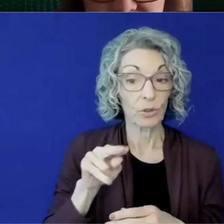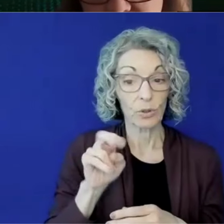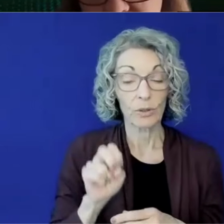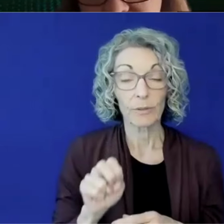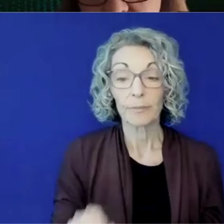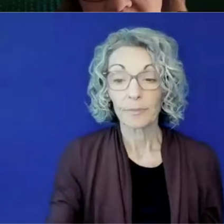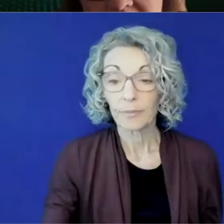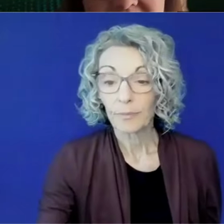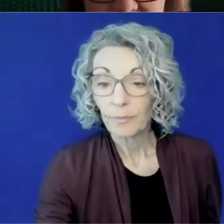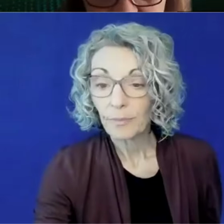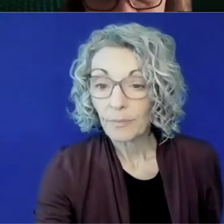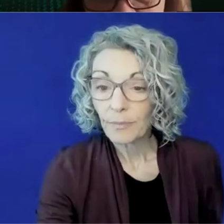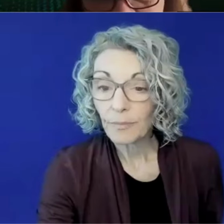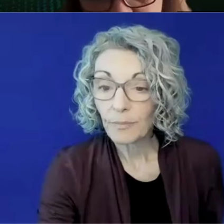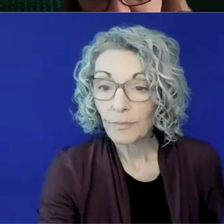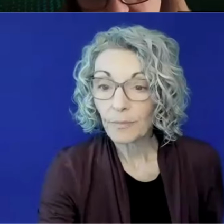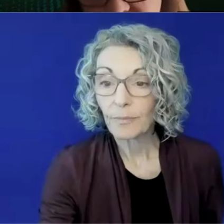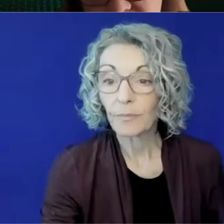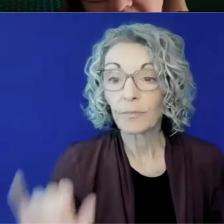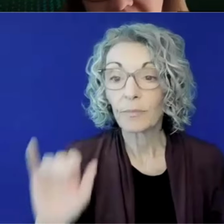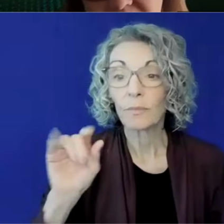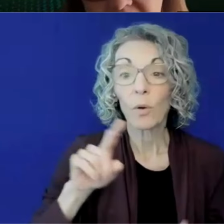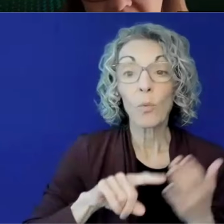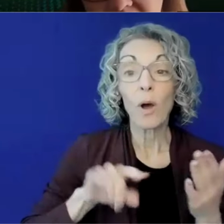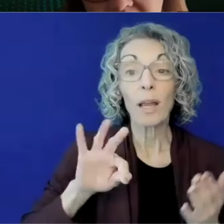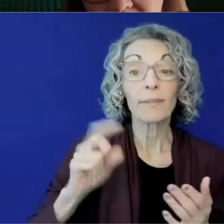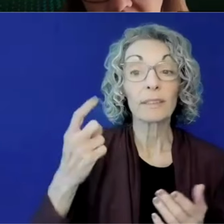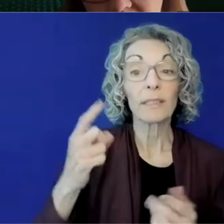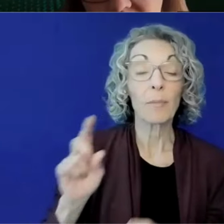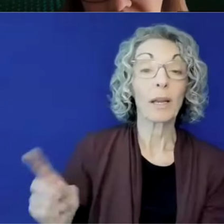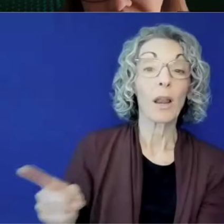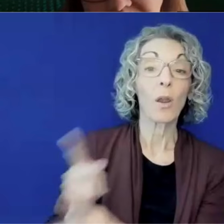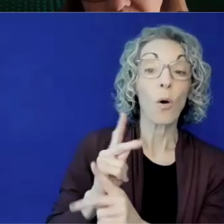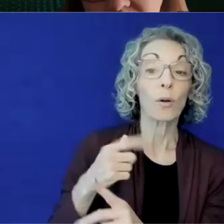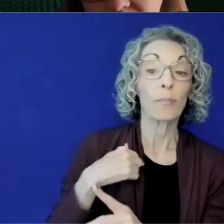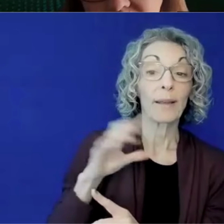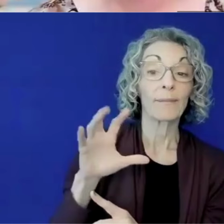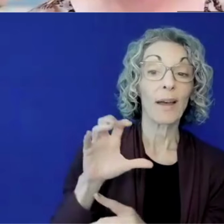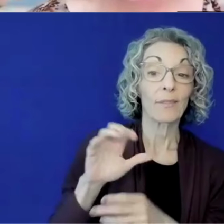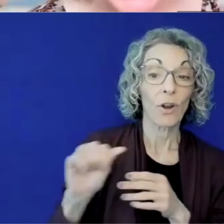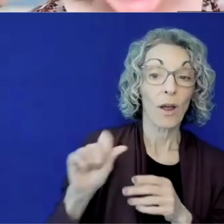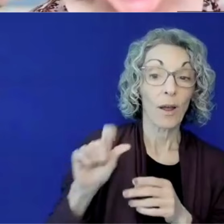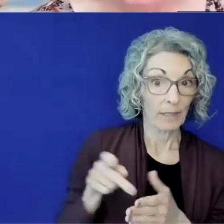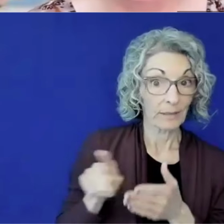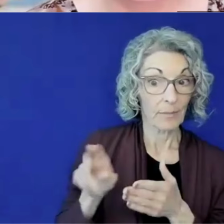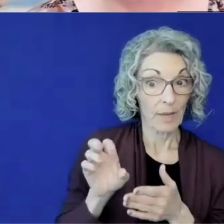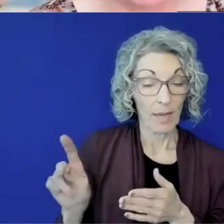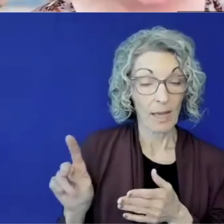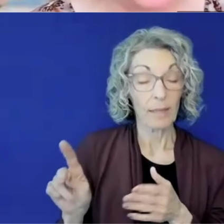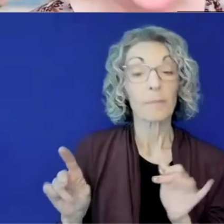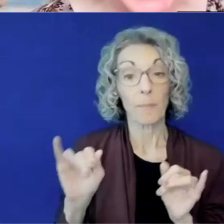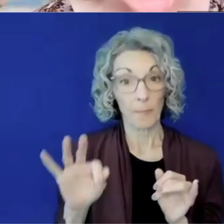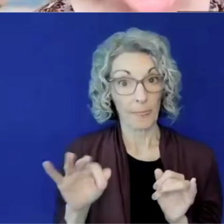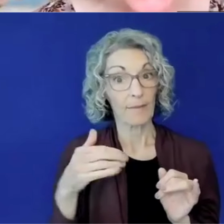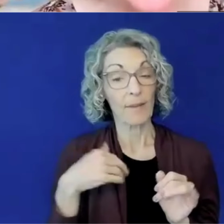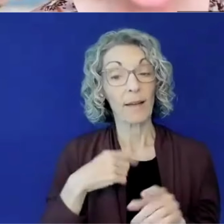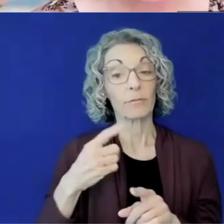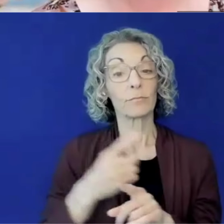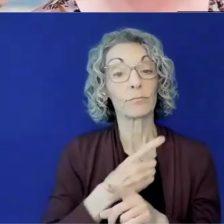That's a good question. What if someone lends me $500 and I have to pay it back? As long as you have a